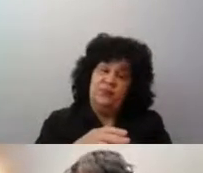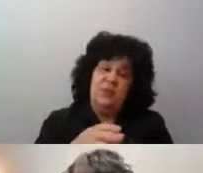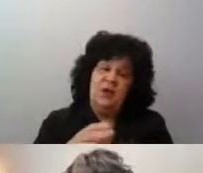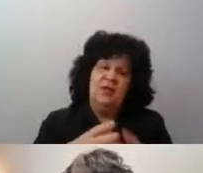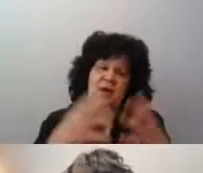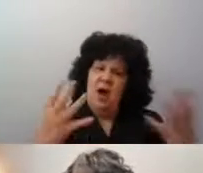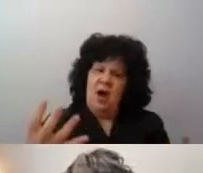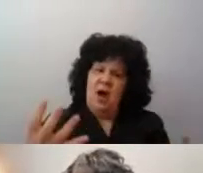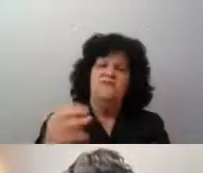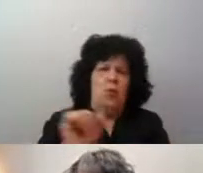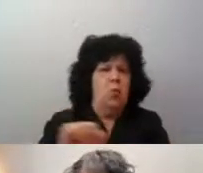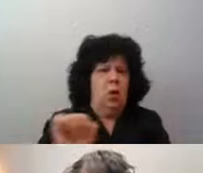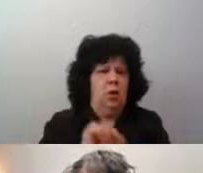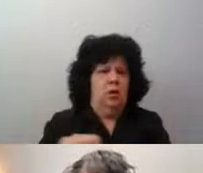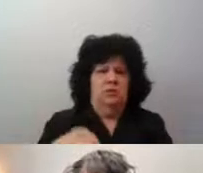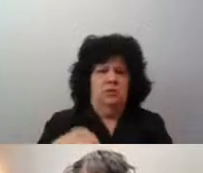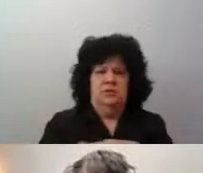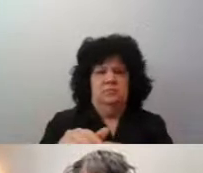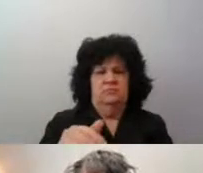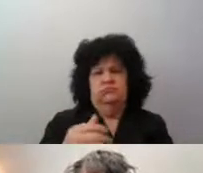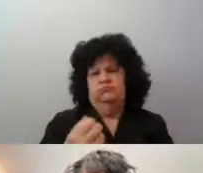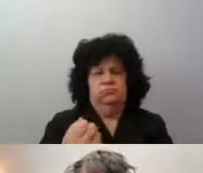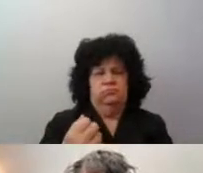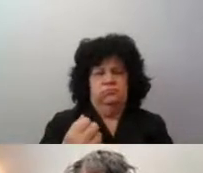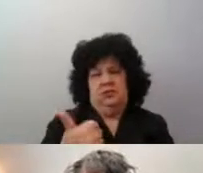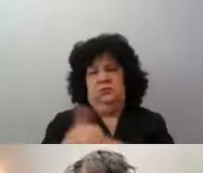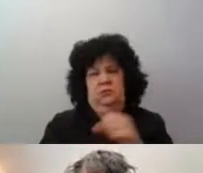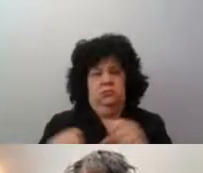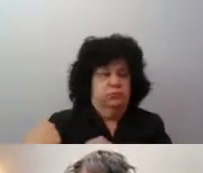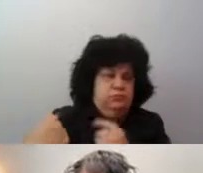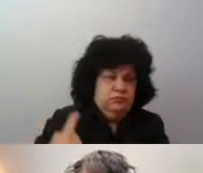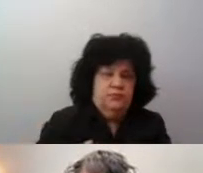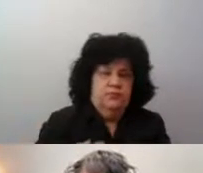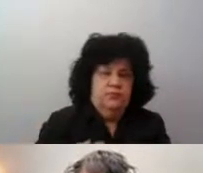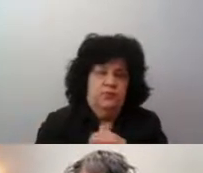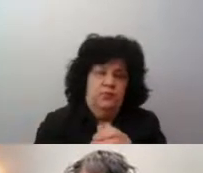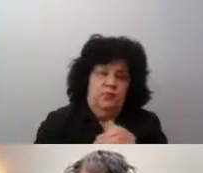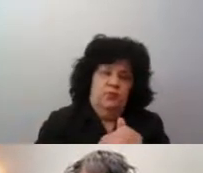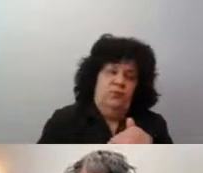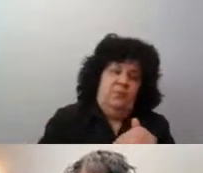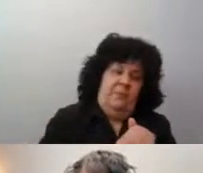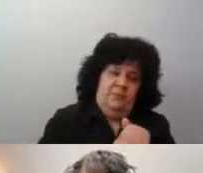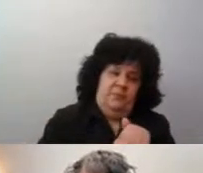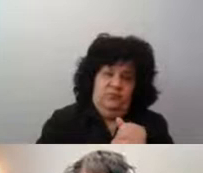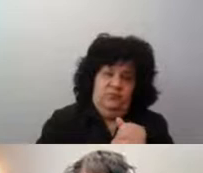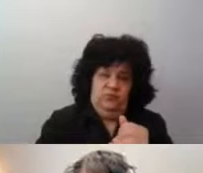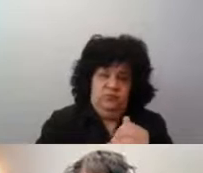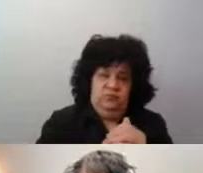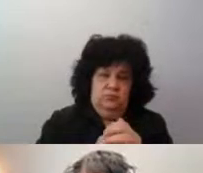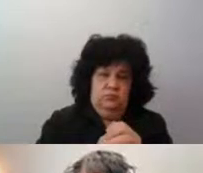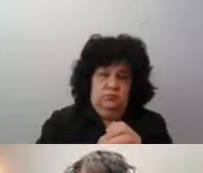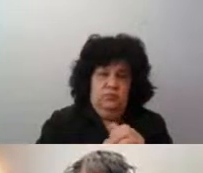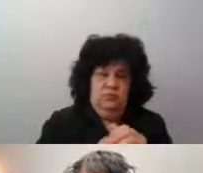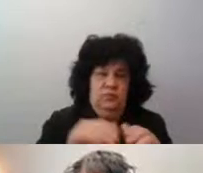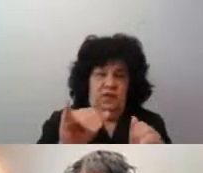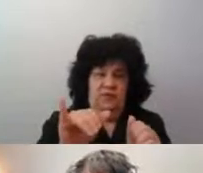amount of effort in the last, I would say, 10 to 12 years in developing life cycle assessment based environmental product declarations, which are